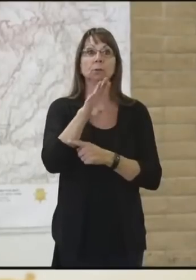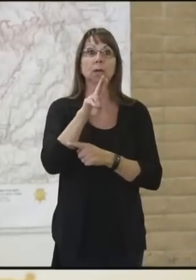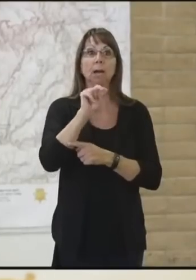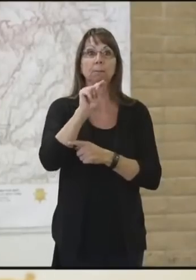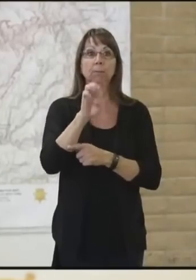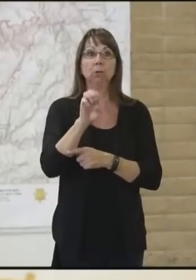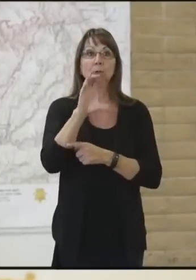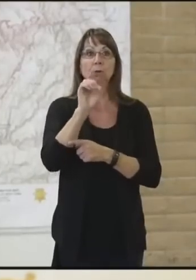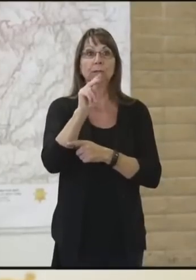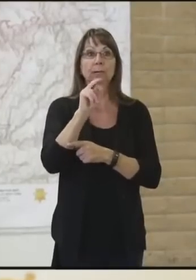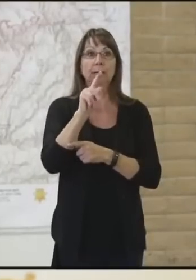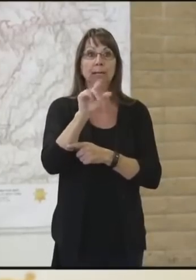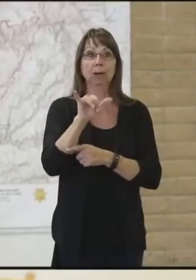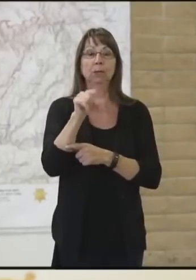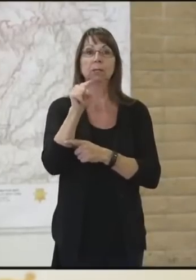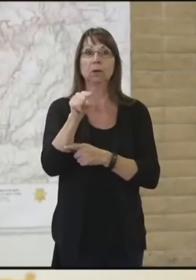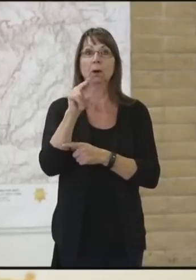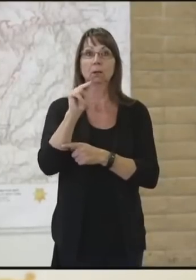www.buttecounty.net.